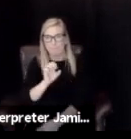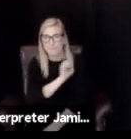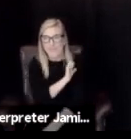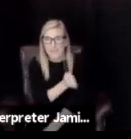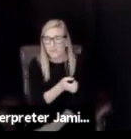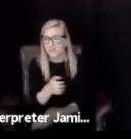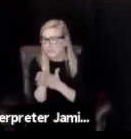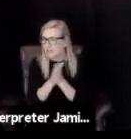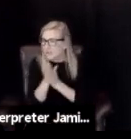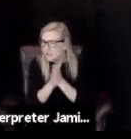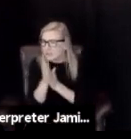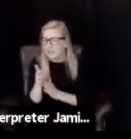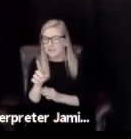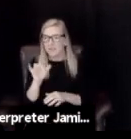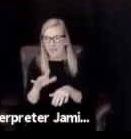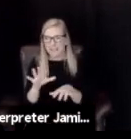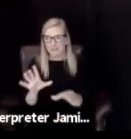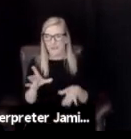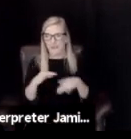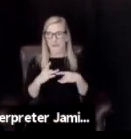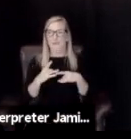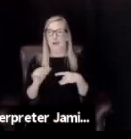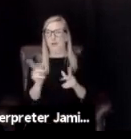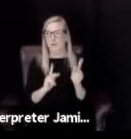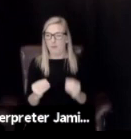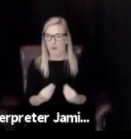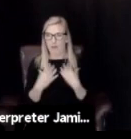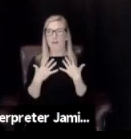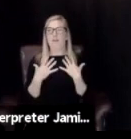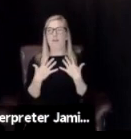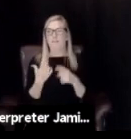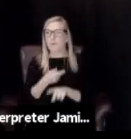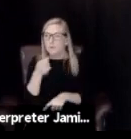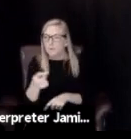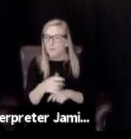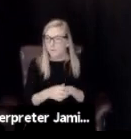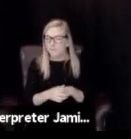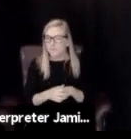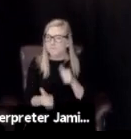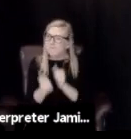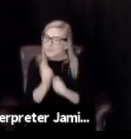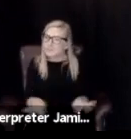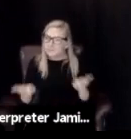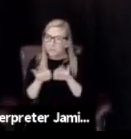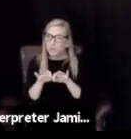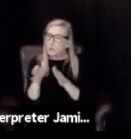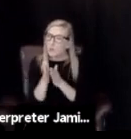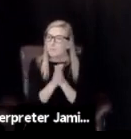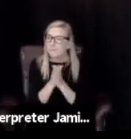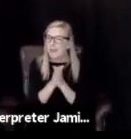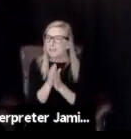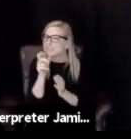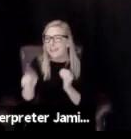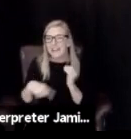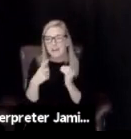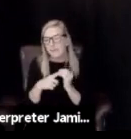is contagious about the subject. And most importantly, the passion you want to have is not about the subject